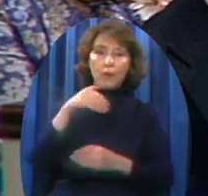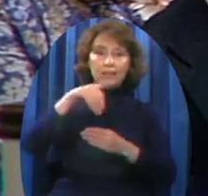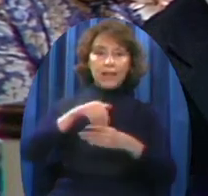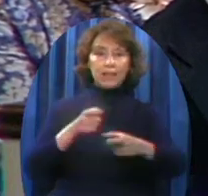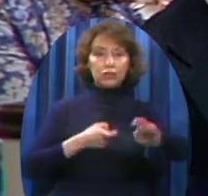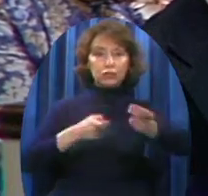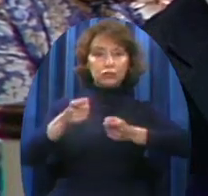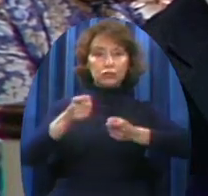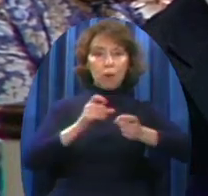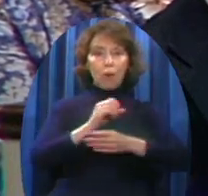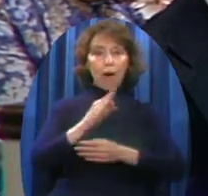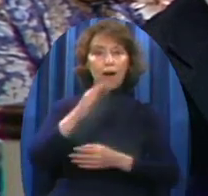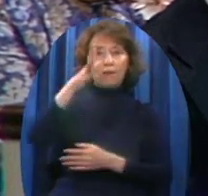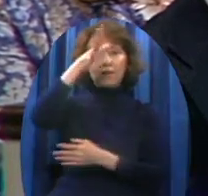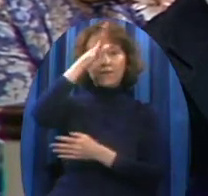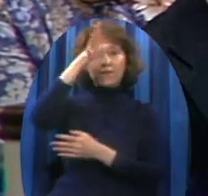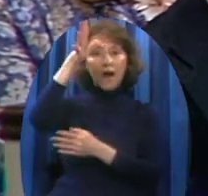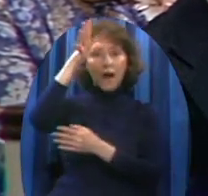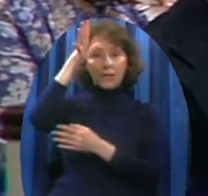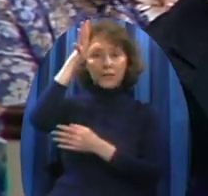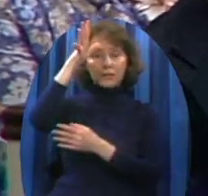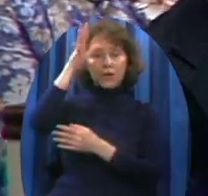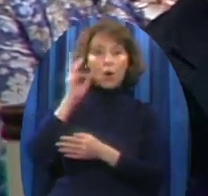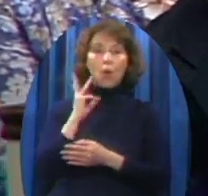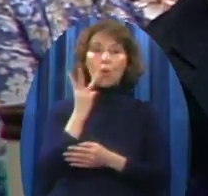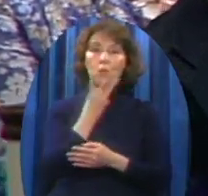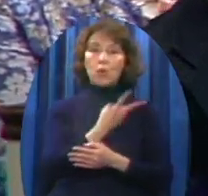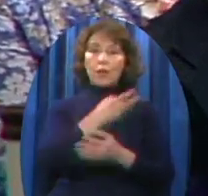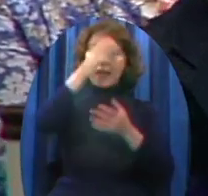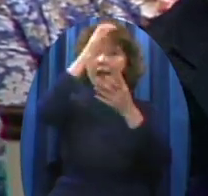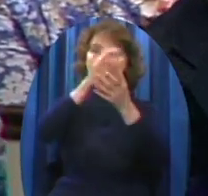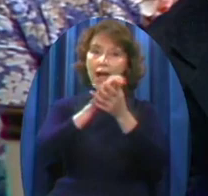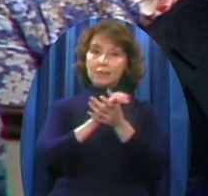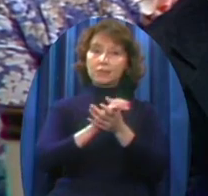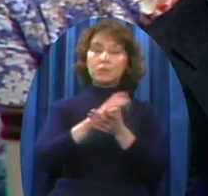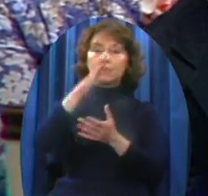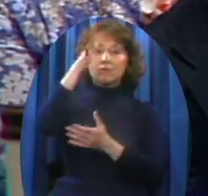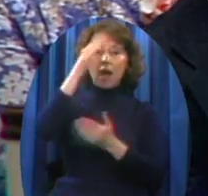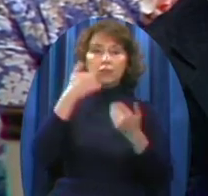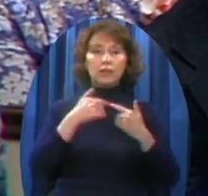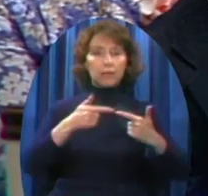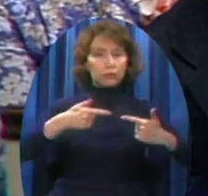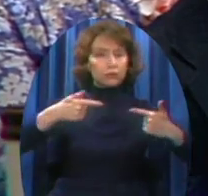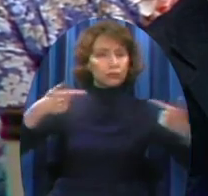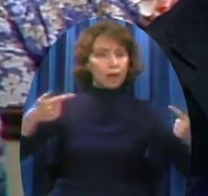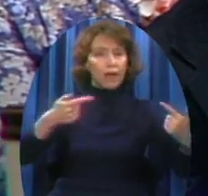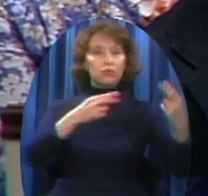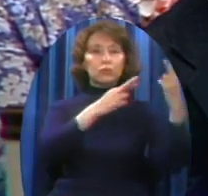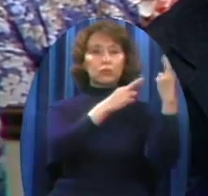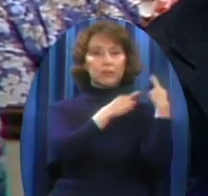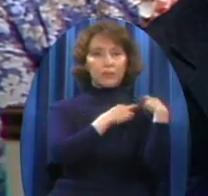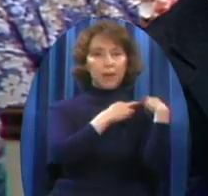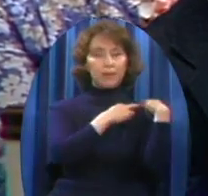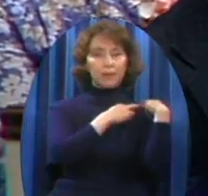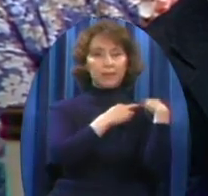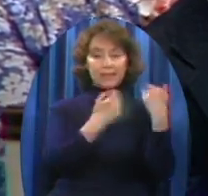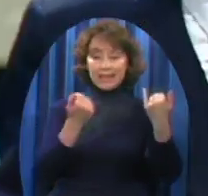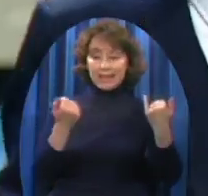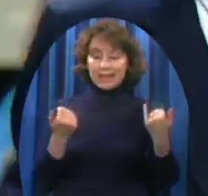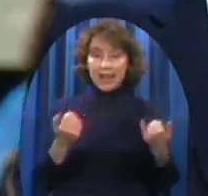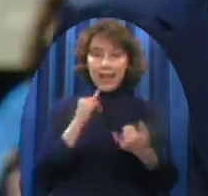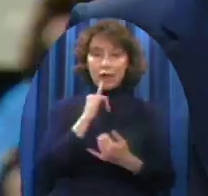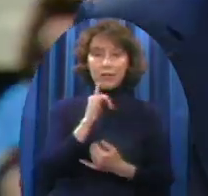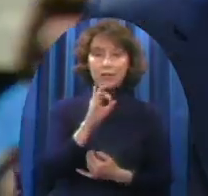What a responsibility we husbands and fathers have. In this day of the feminist movement, we